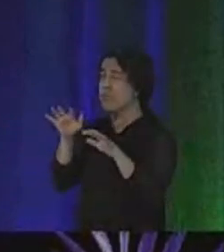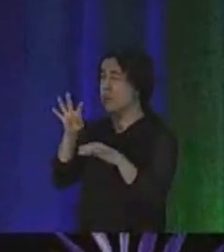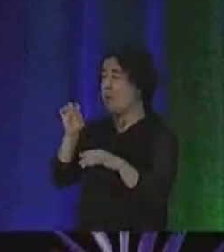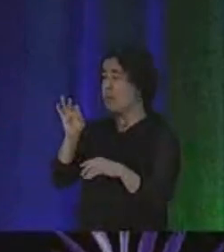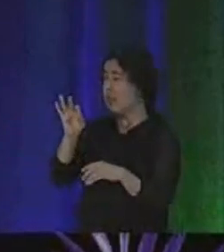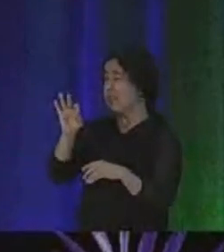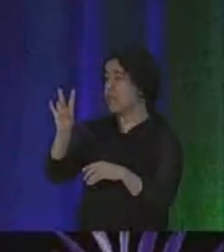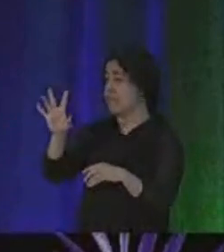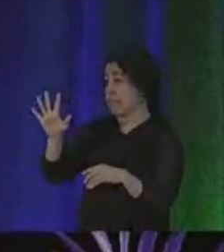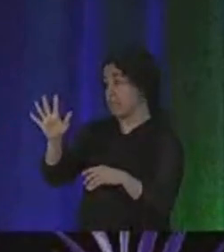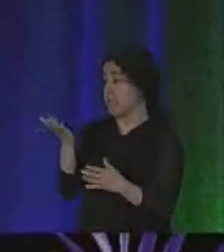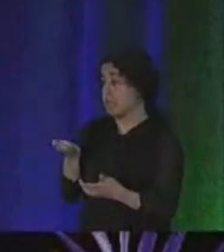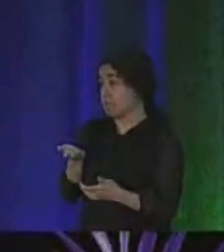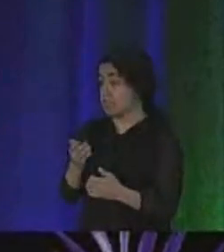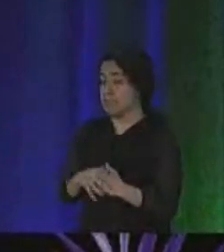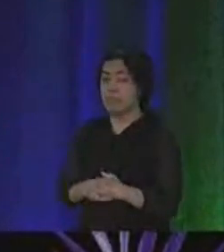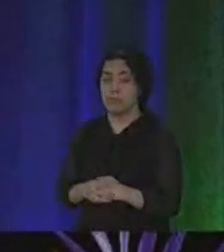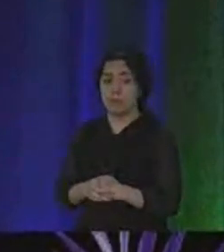409.975.